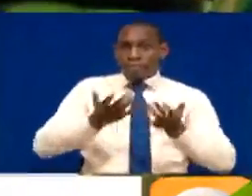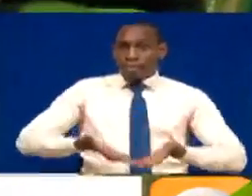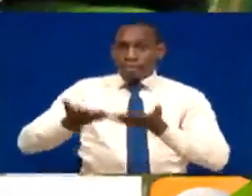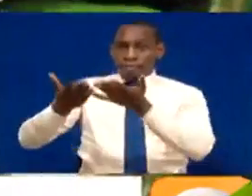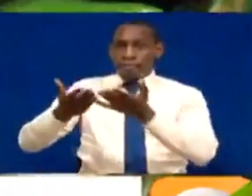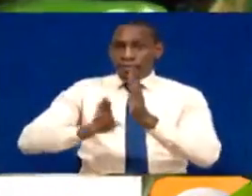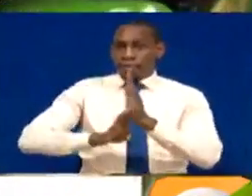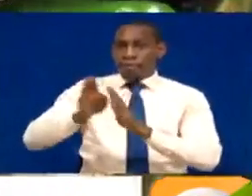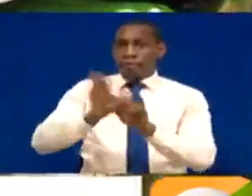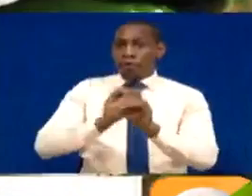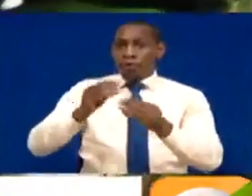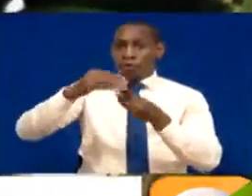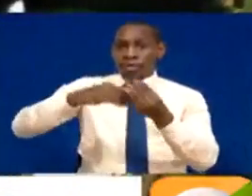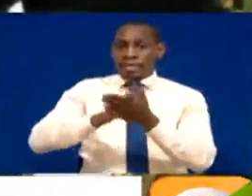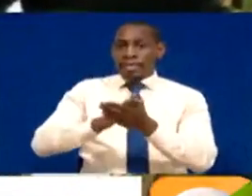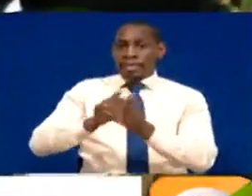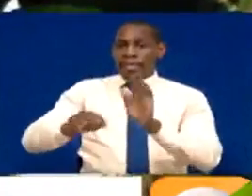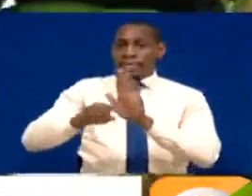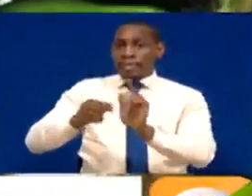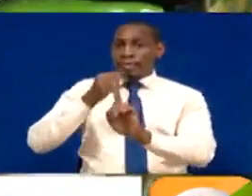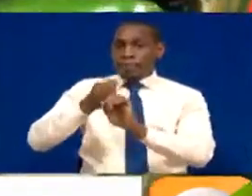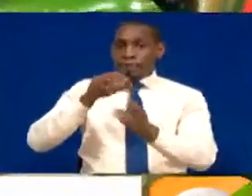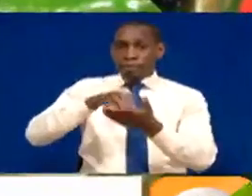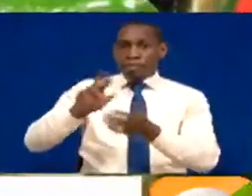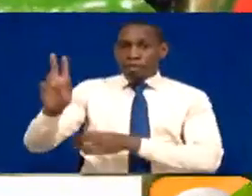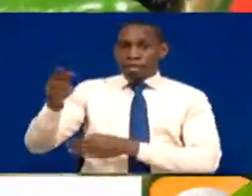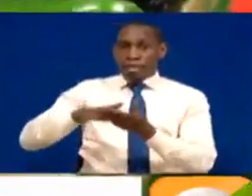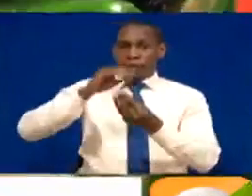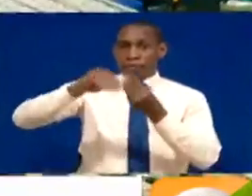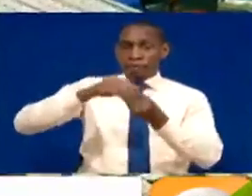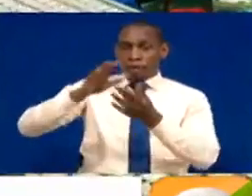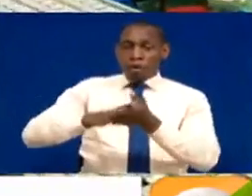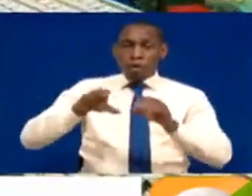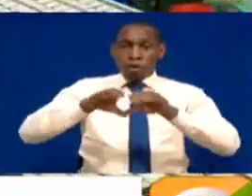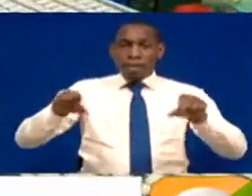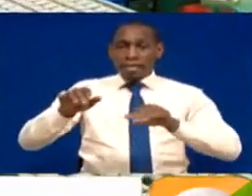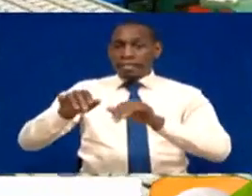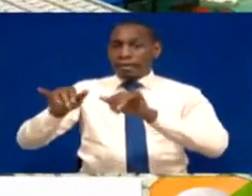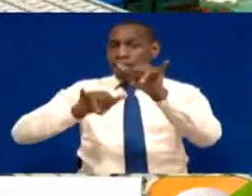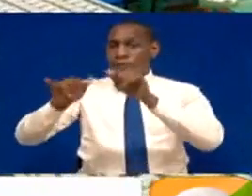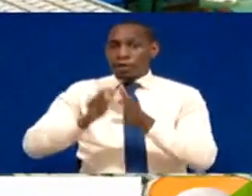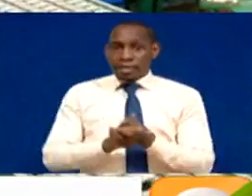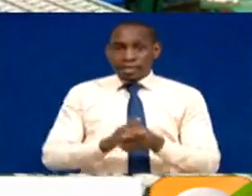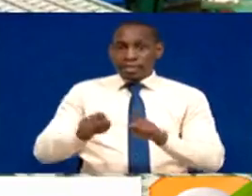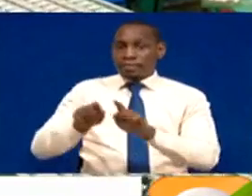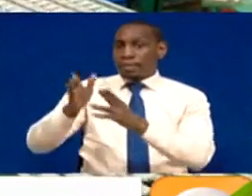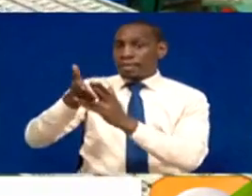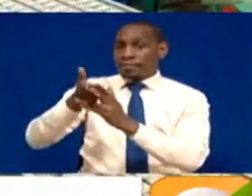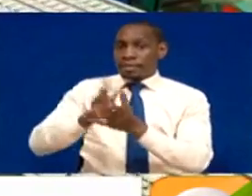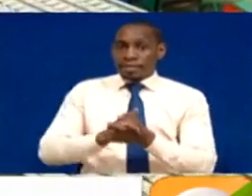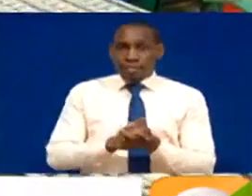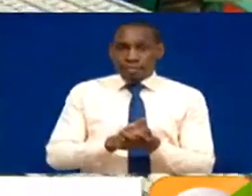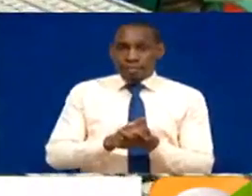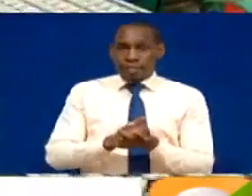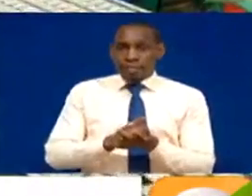of premature avocados has negatively impacted the image of Kenyan avocados in the overseas market, as well as interfering with the